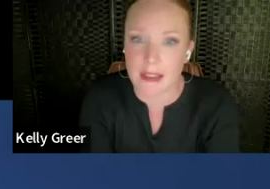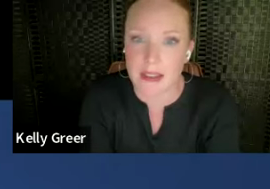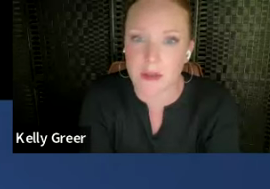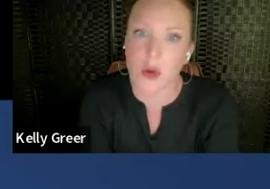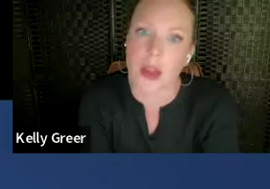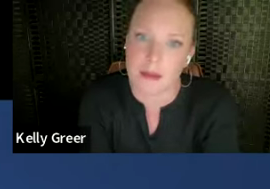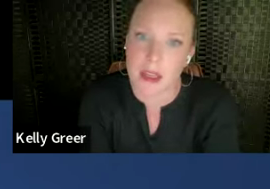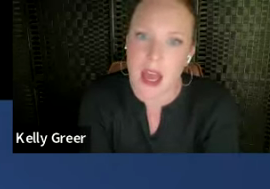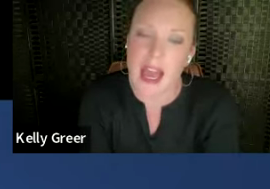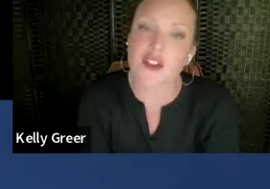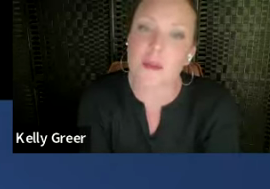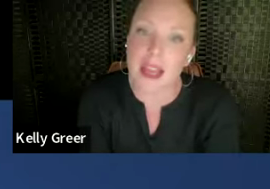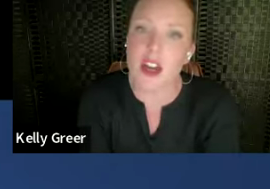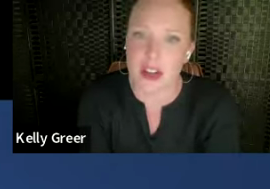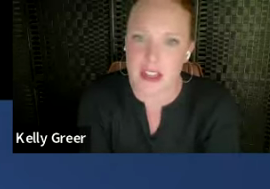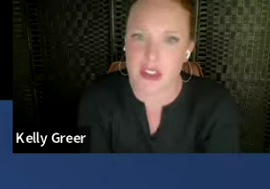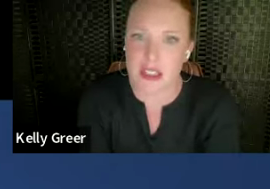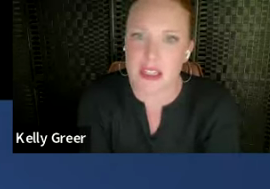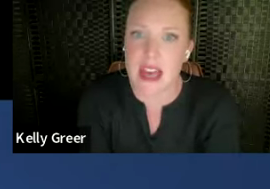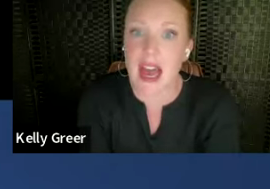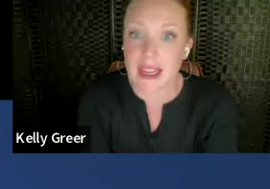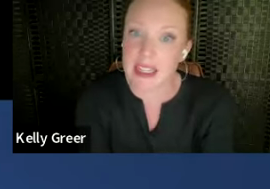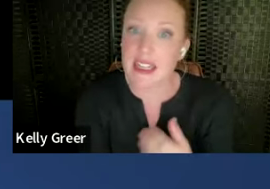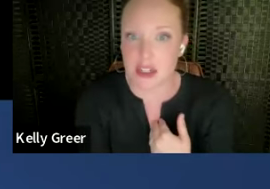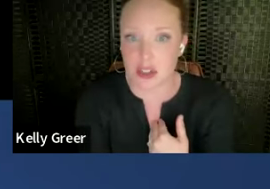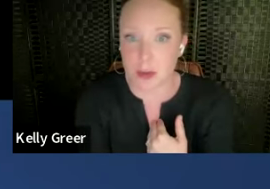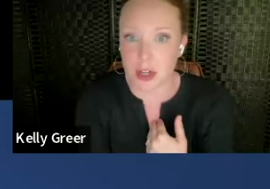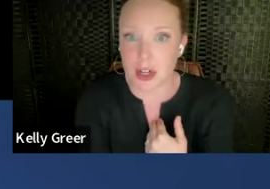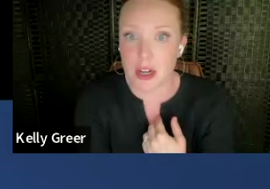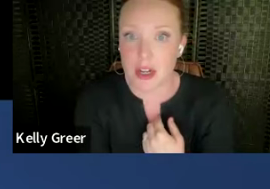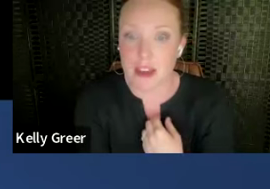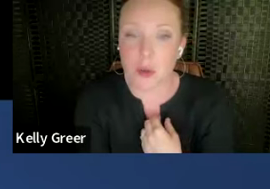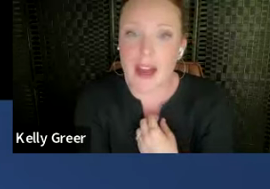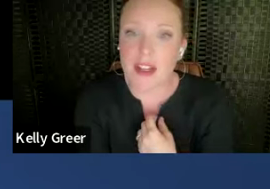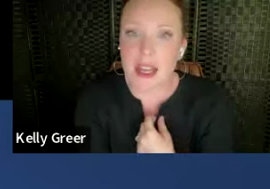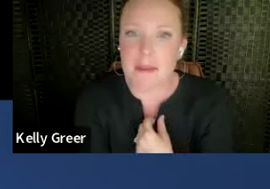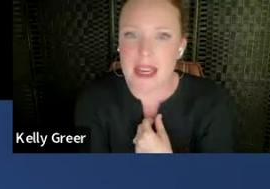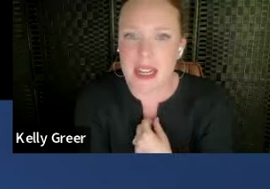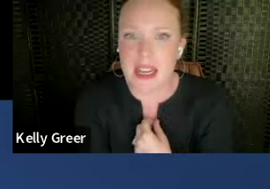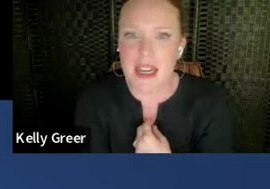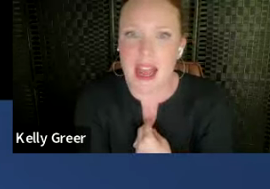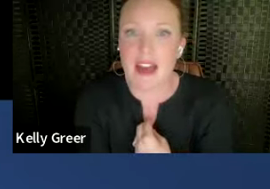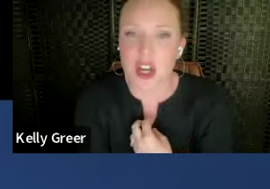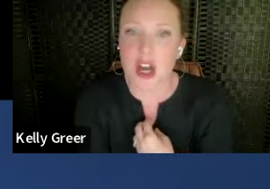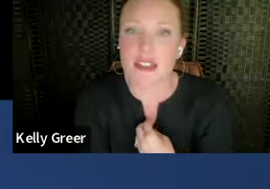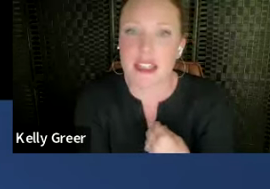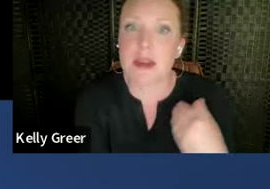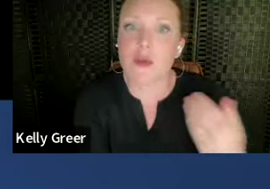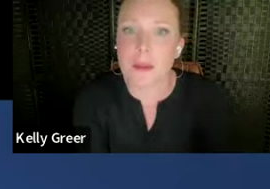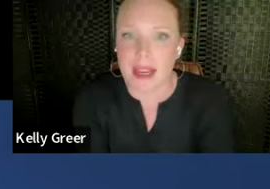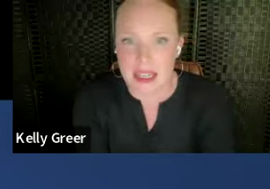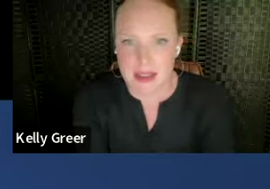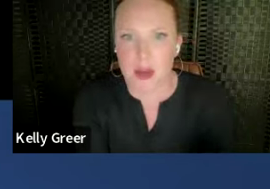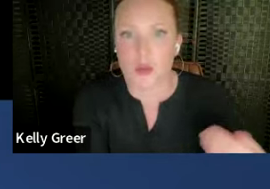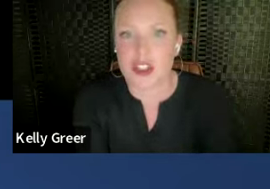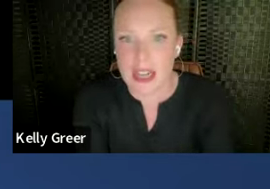a request. Well, hold on. I have to remind other agencies that I need an interpreter. If we're having a meeting, I have to